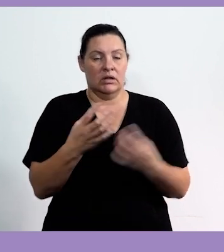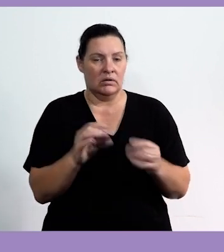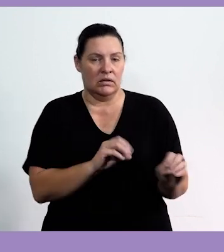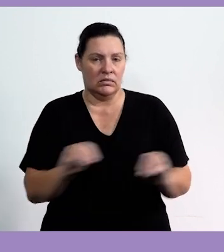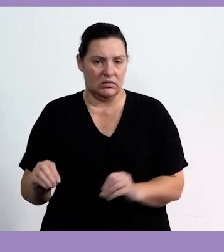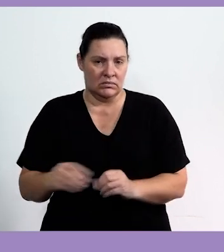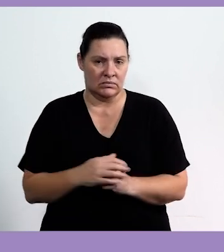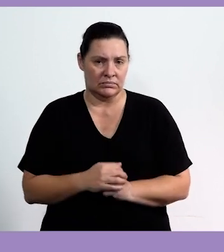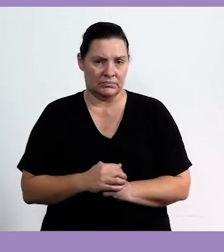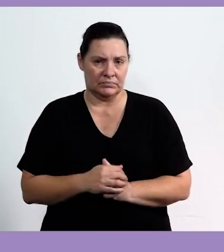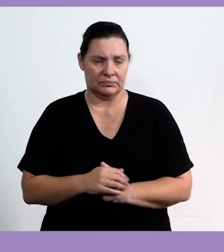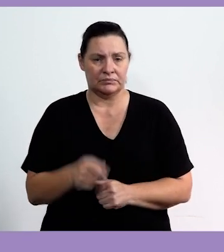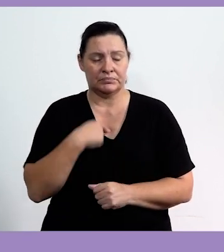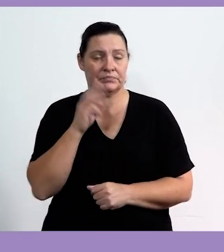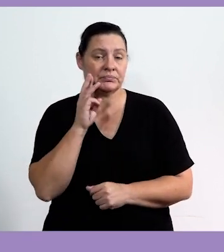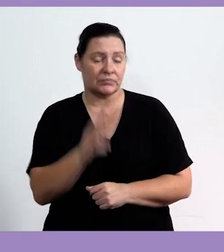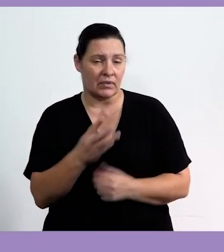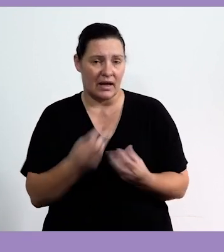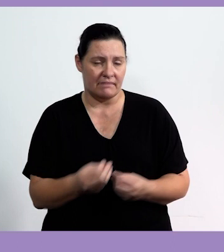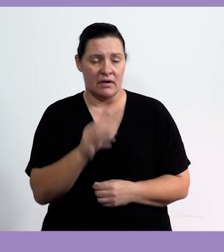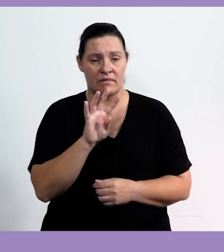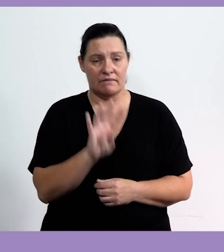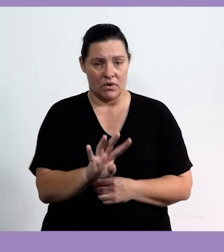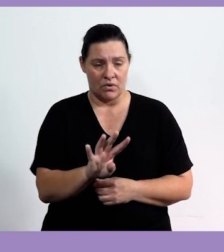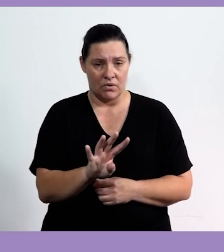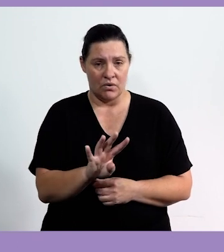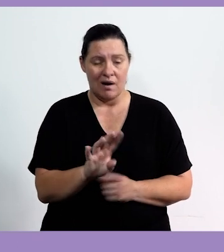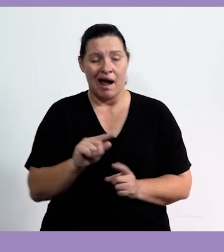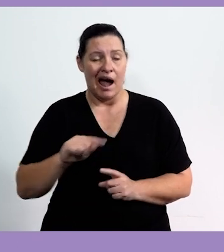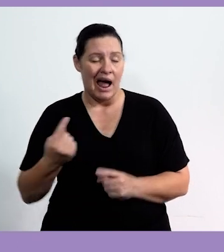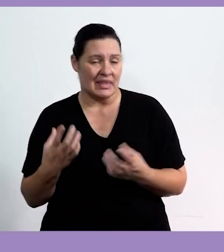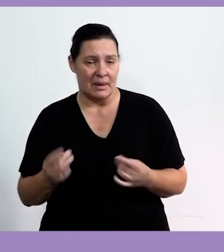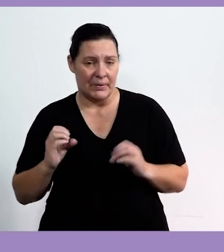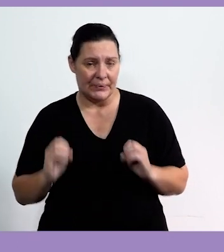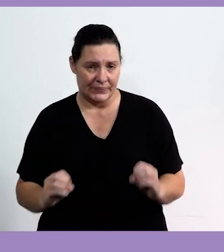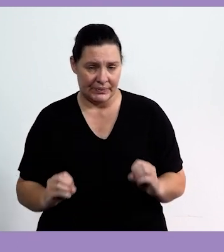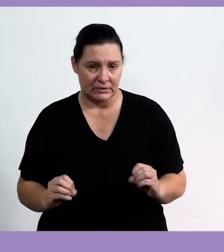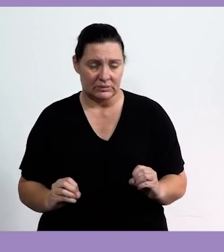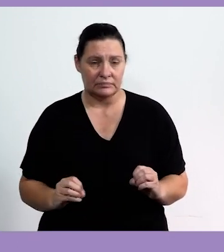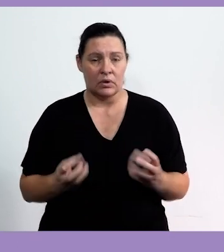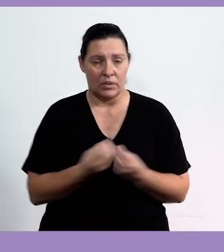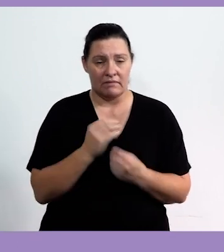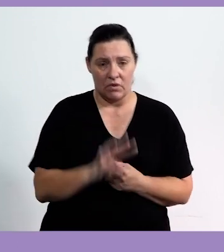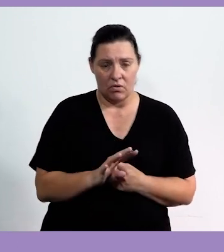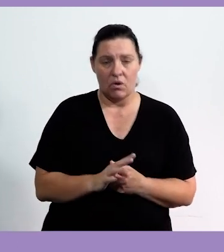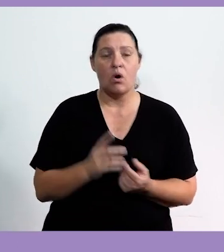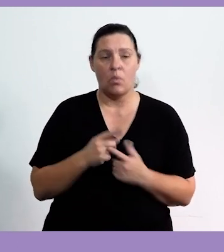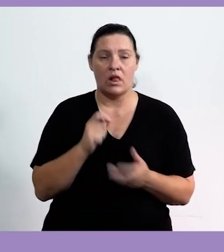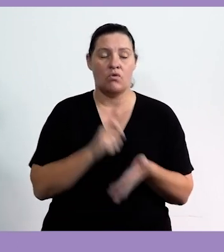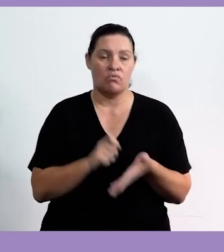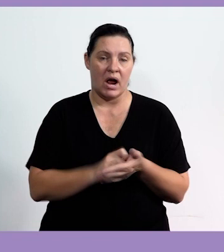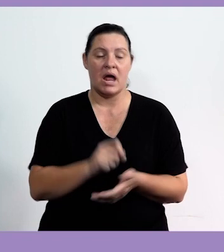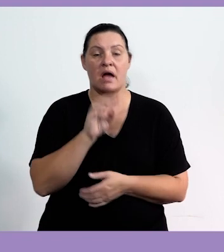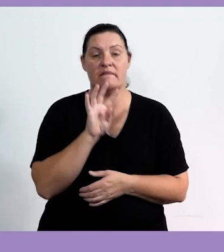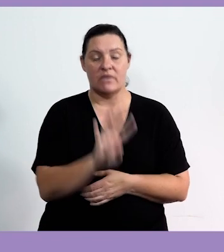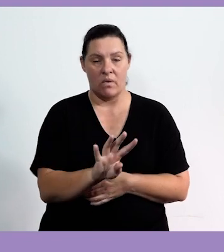which number are we shifting? It is the 4. So we are going to have 4. There are no other numbers there with the 4. So we are